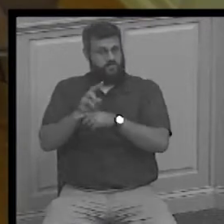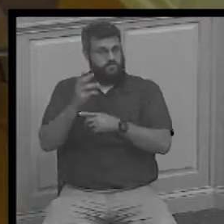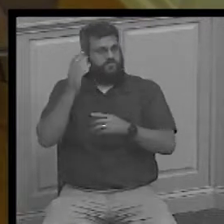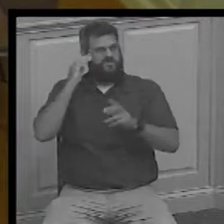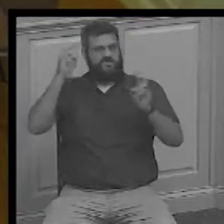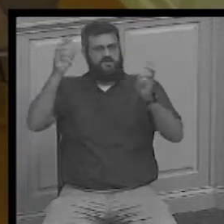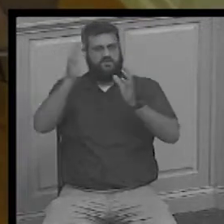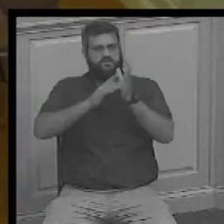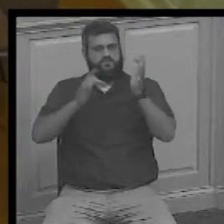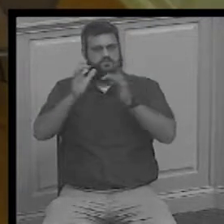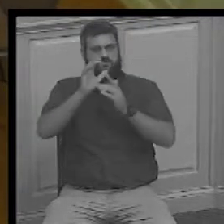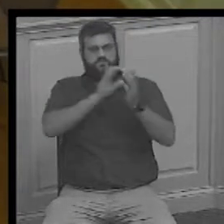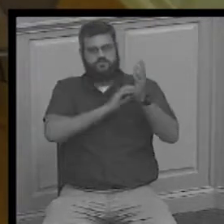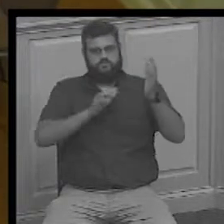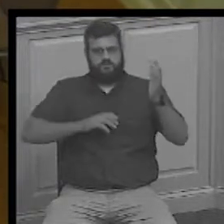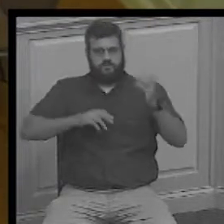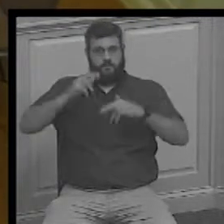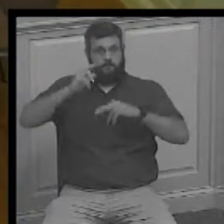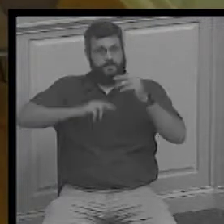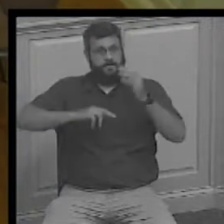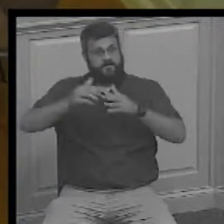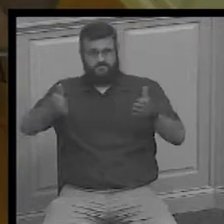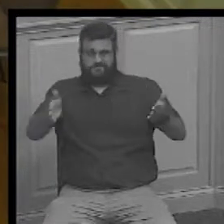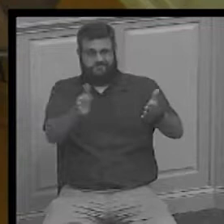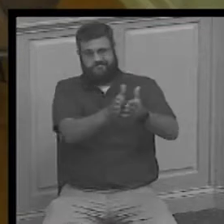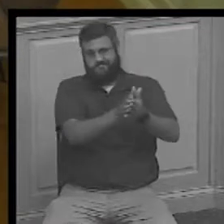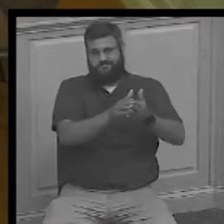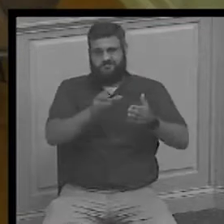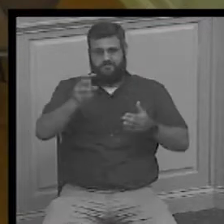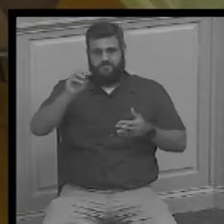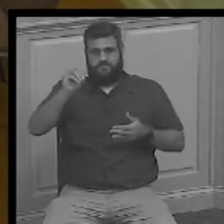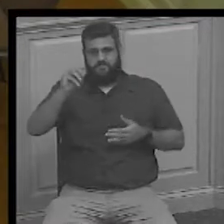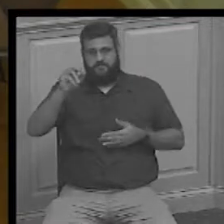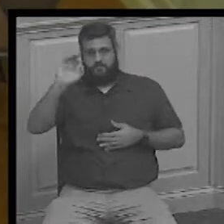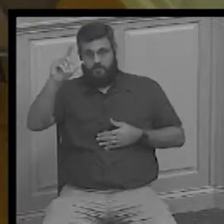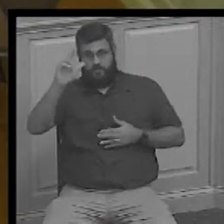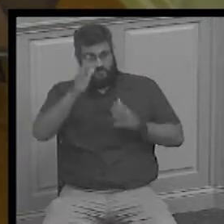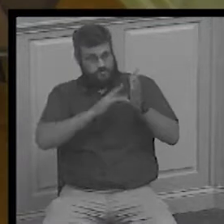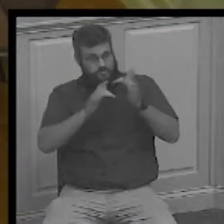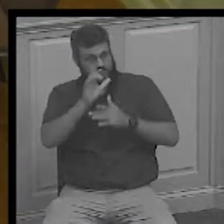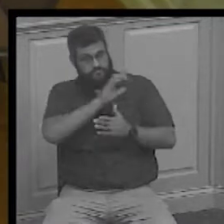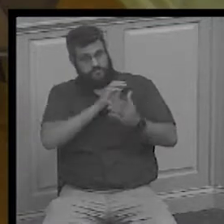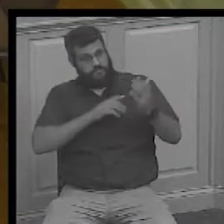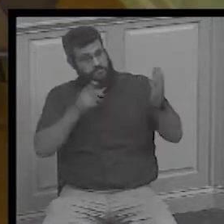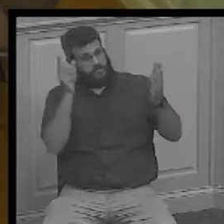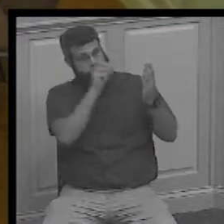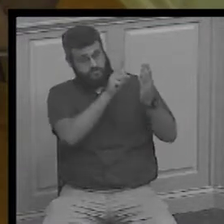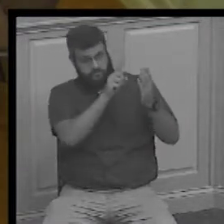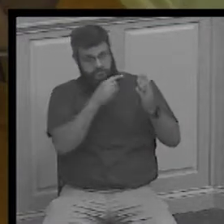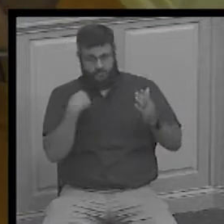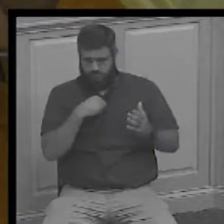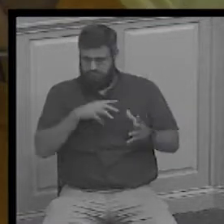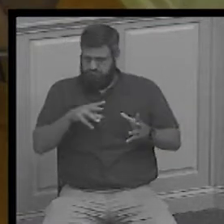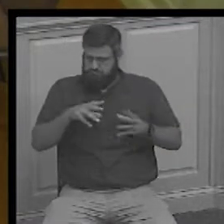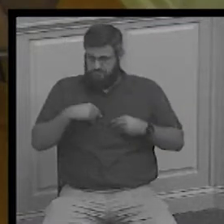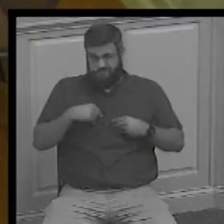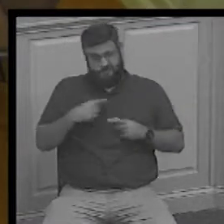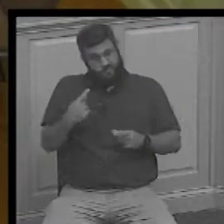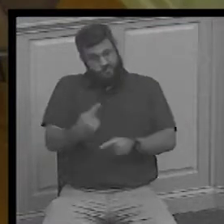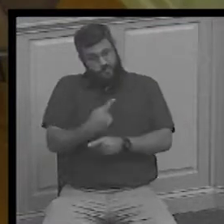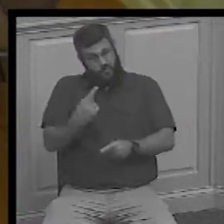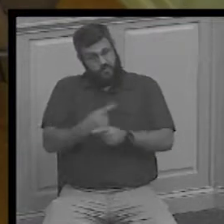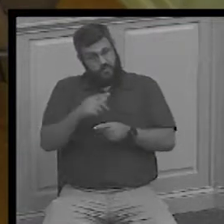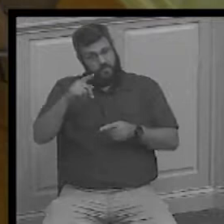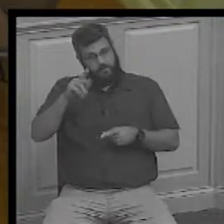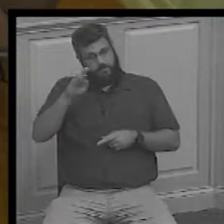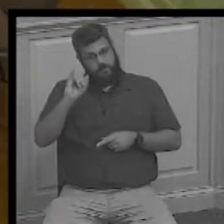a mural of Jesus on the side of a building, which we all would probably be okay with, but is that appropriate in public art? Right, And right.